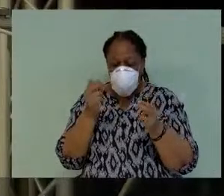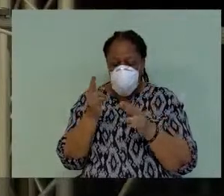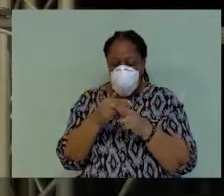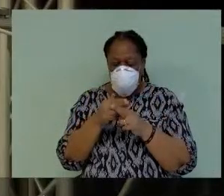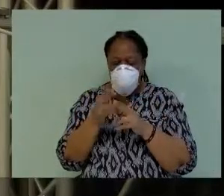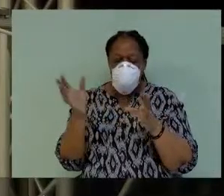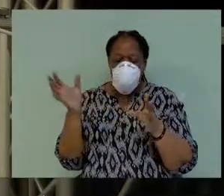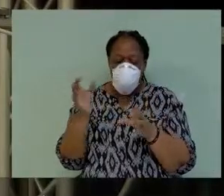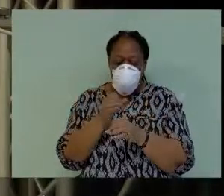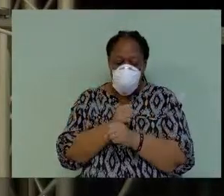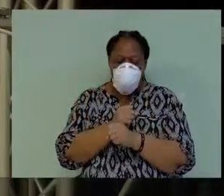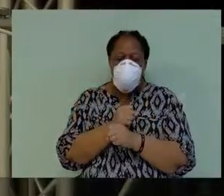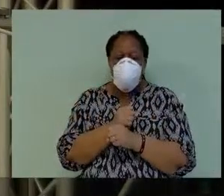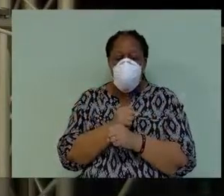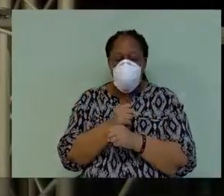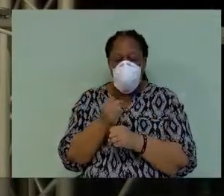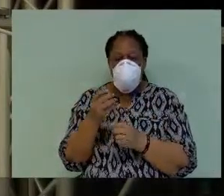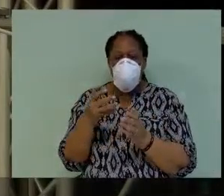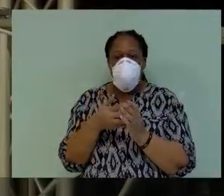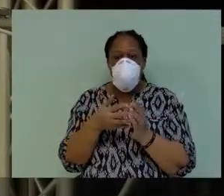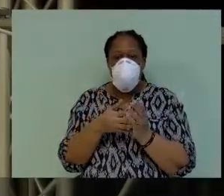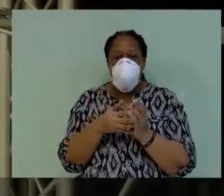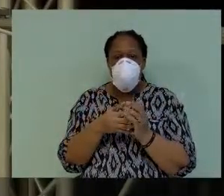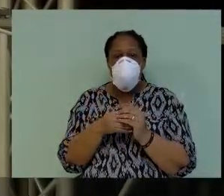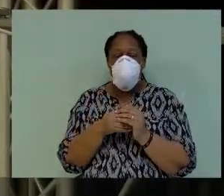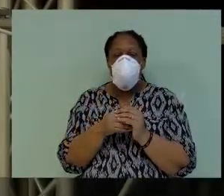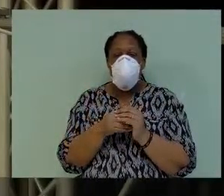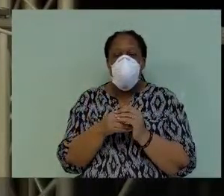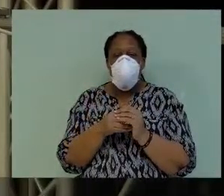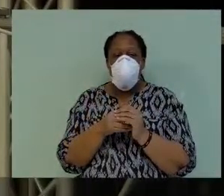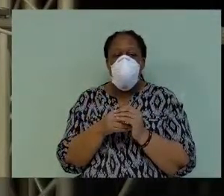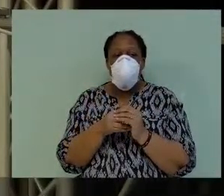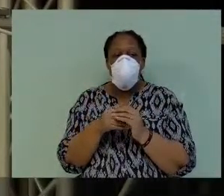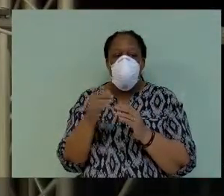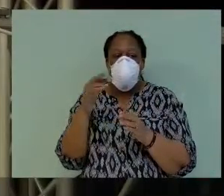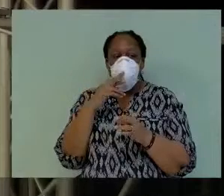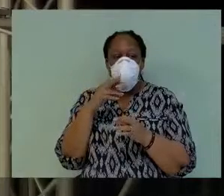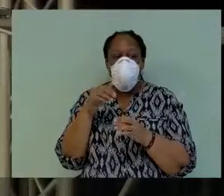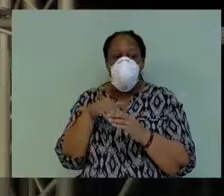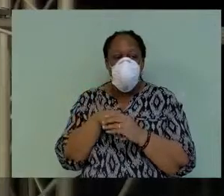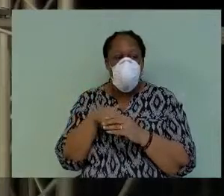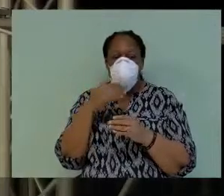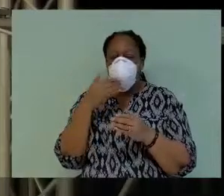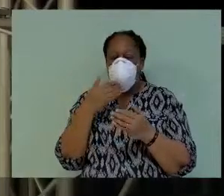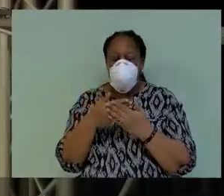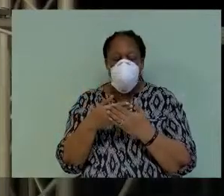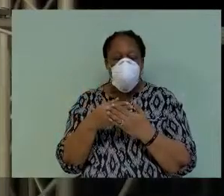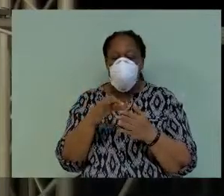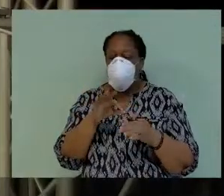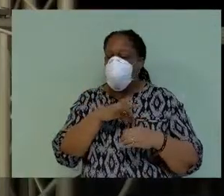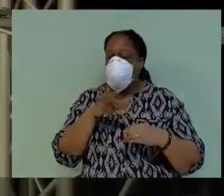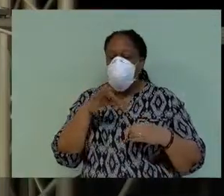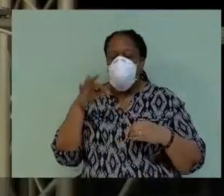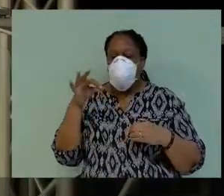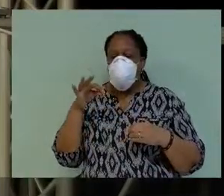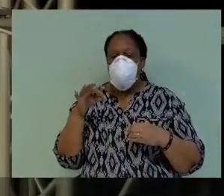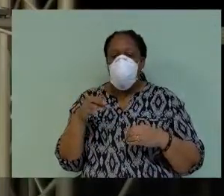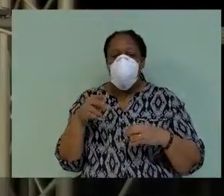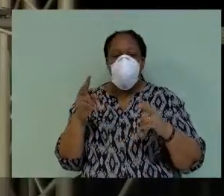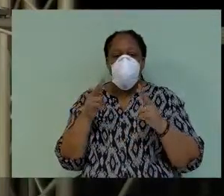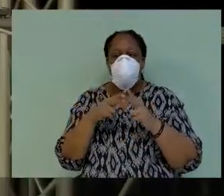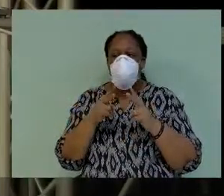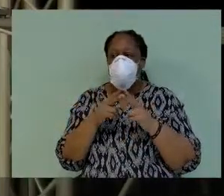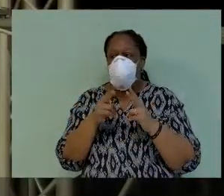shortly. The students are in very good spirit, and they are definitely excited to go